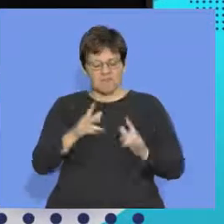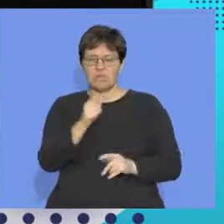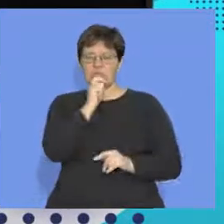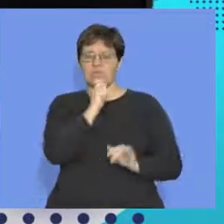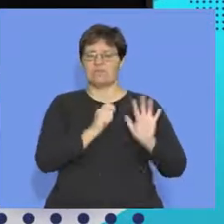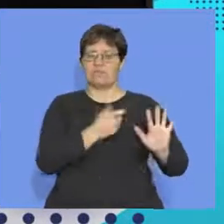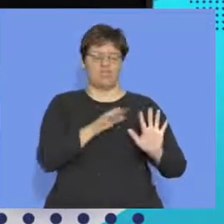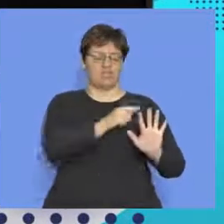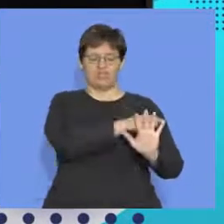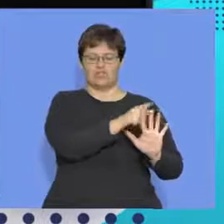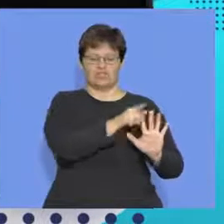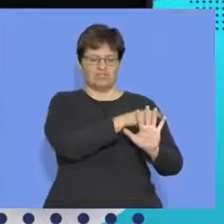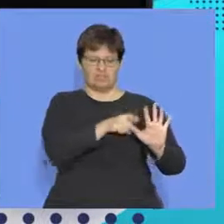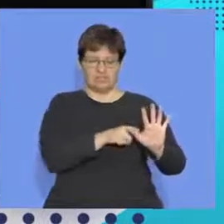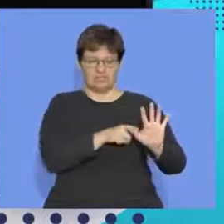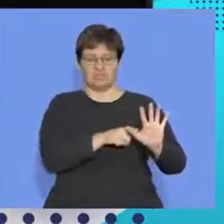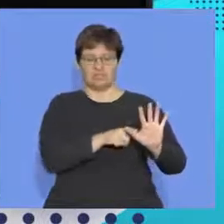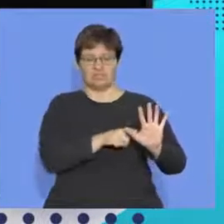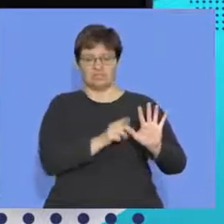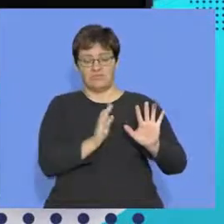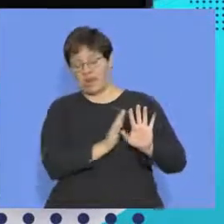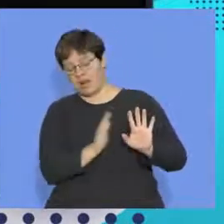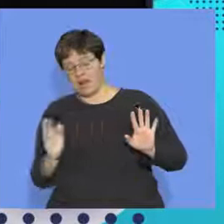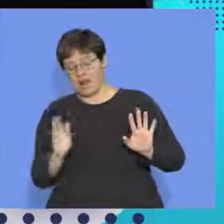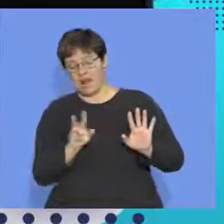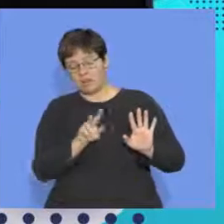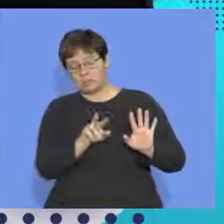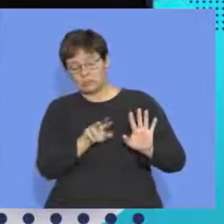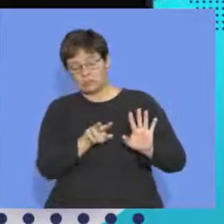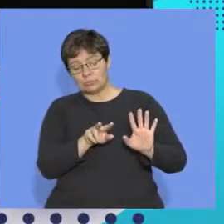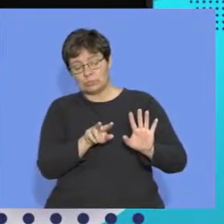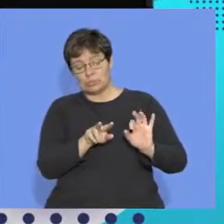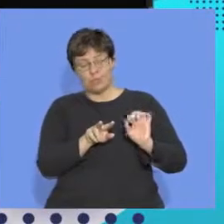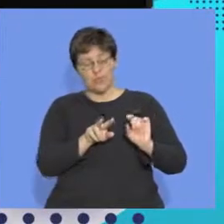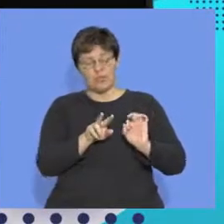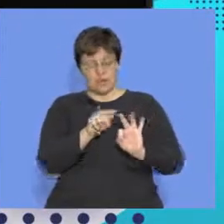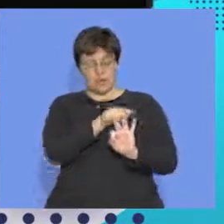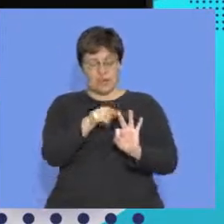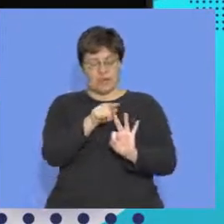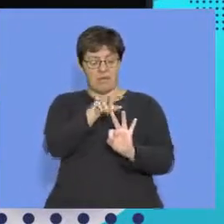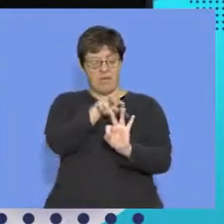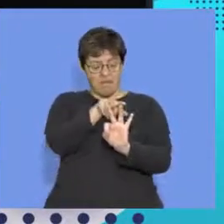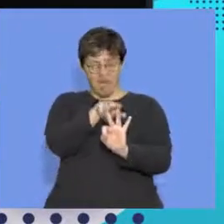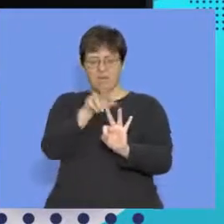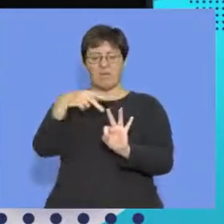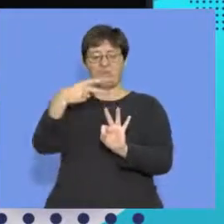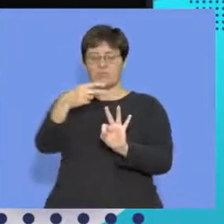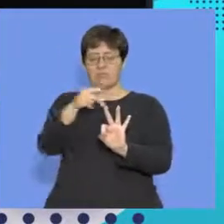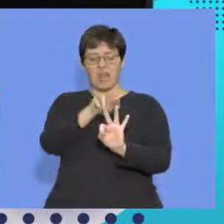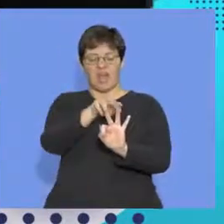5. Then the last 2, I can repeat. No repetition. It's clearly